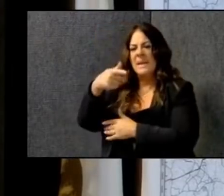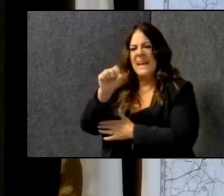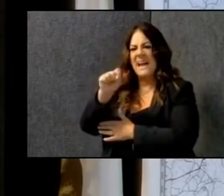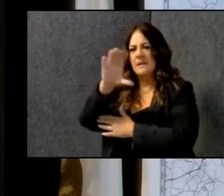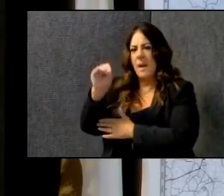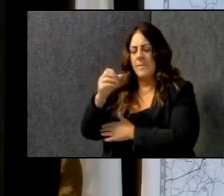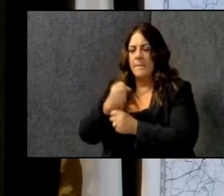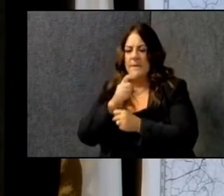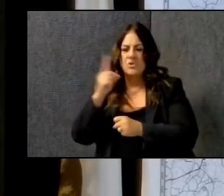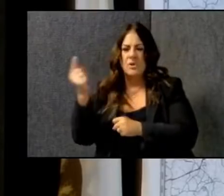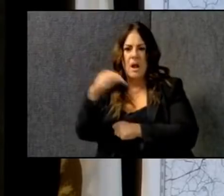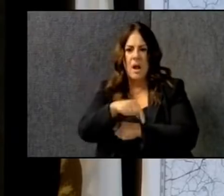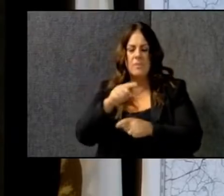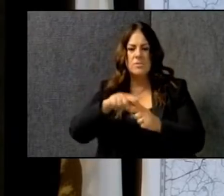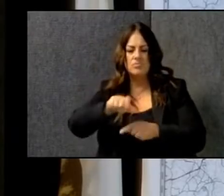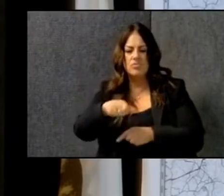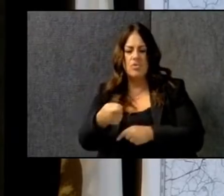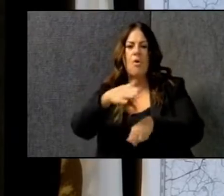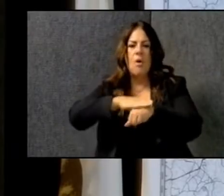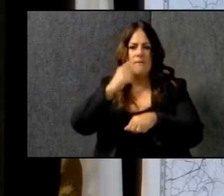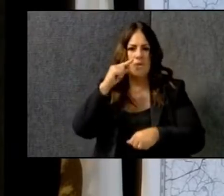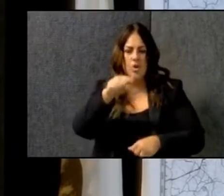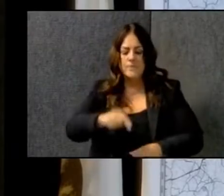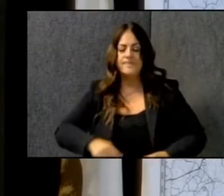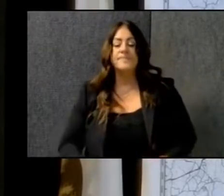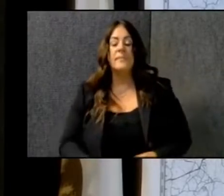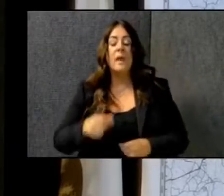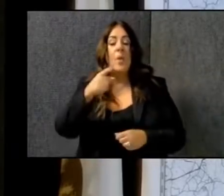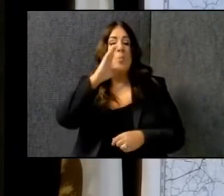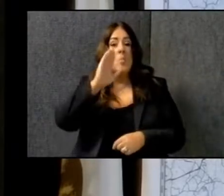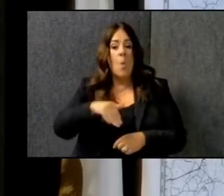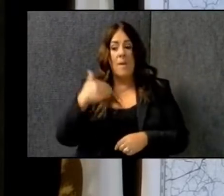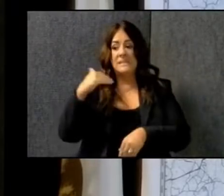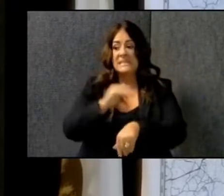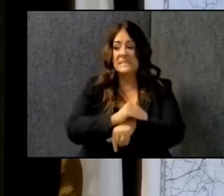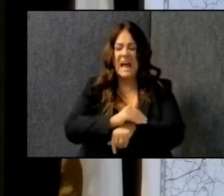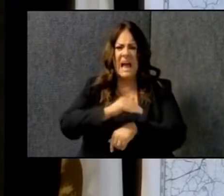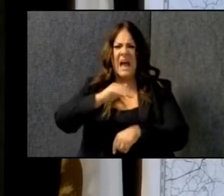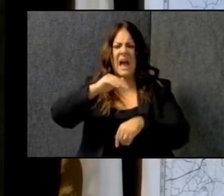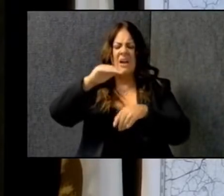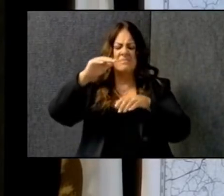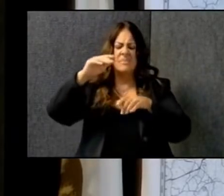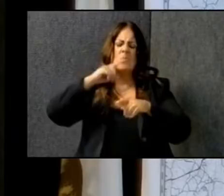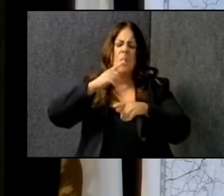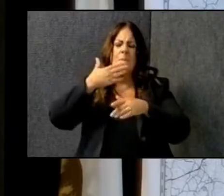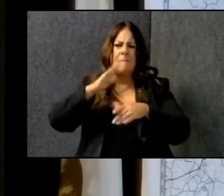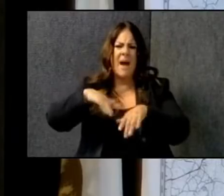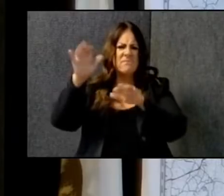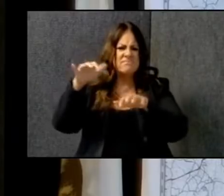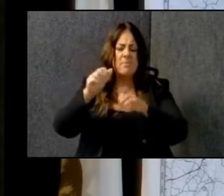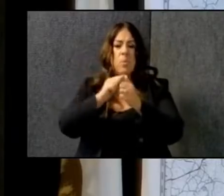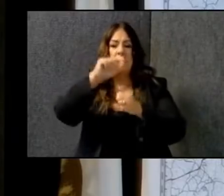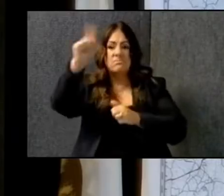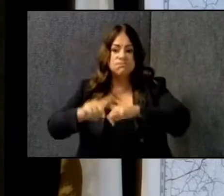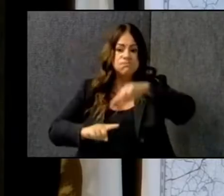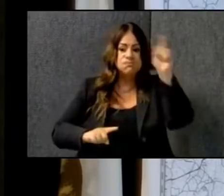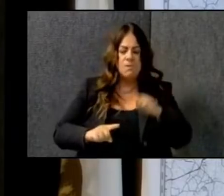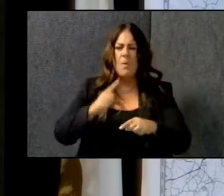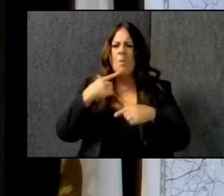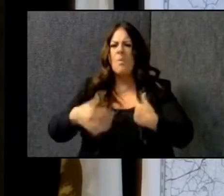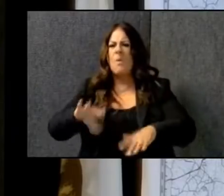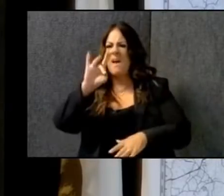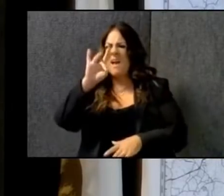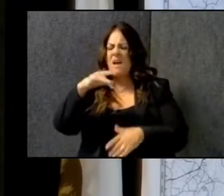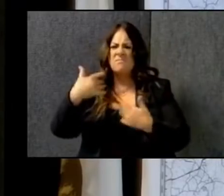With the lightning storm that we had last night, we had 8 new fires, all lightning caused. And I think the largest one that I got the